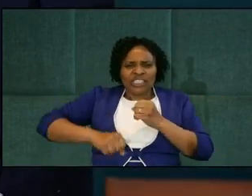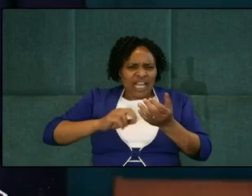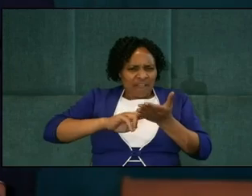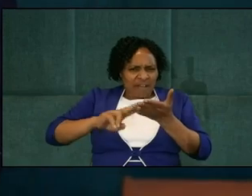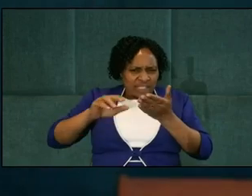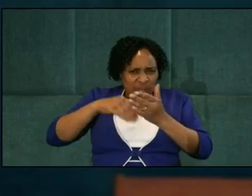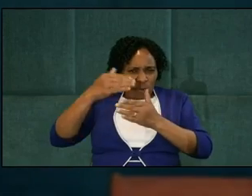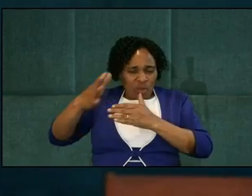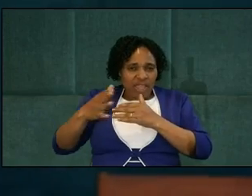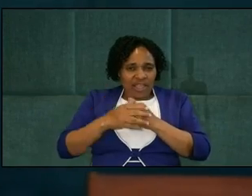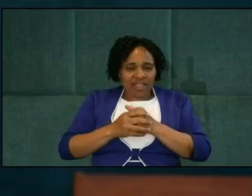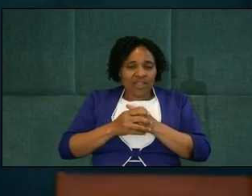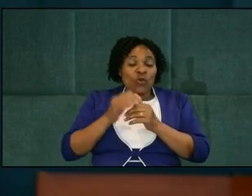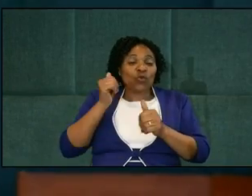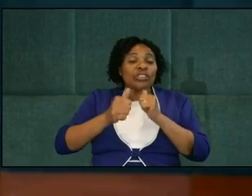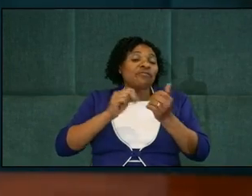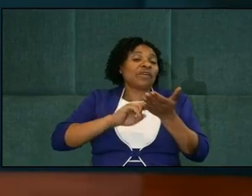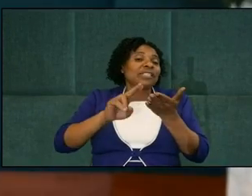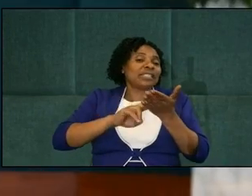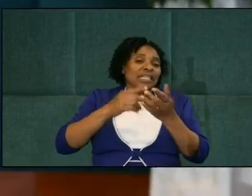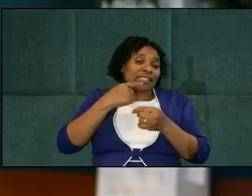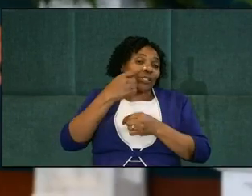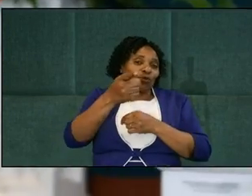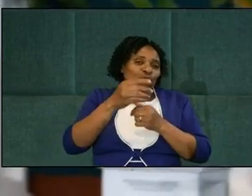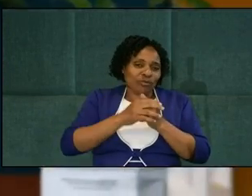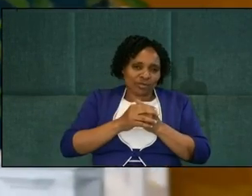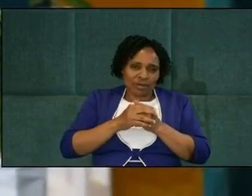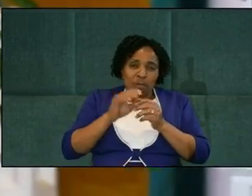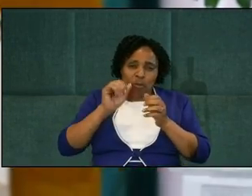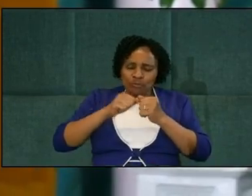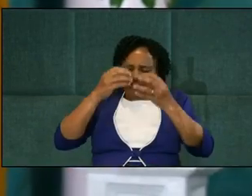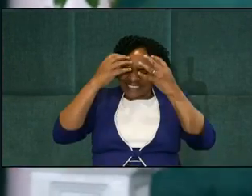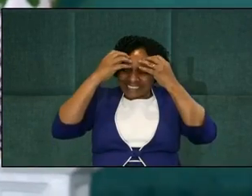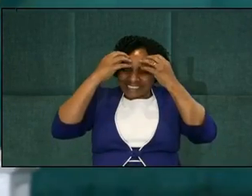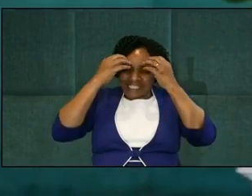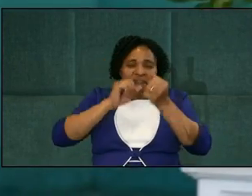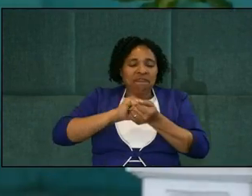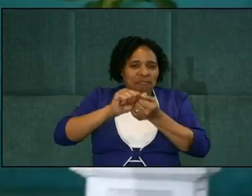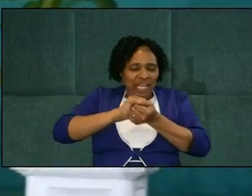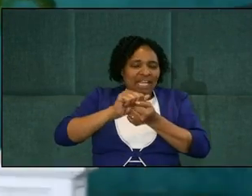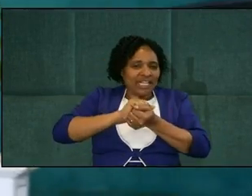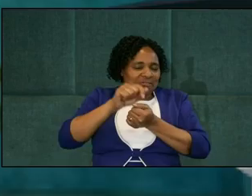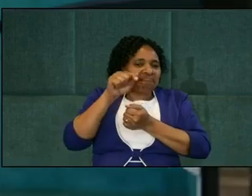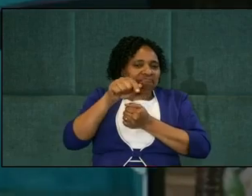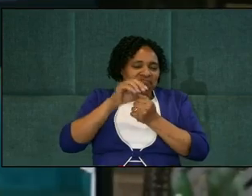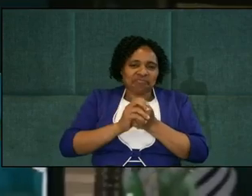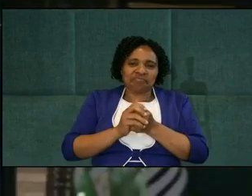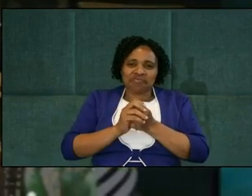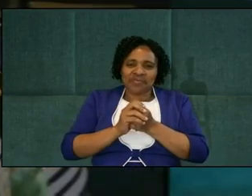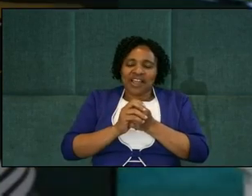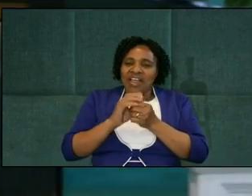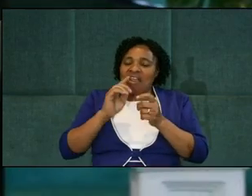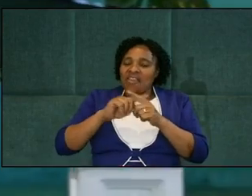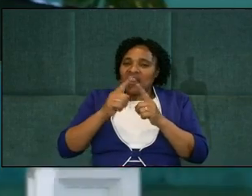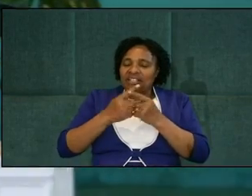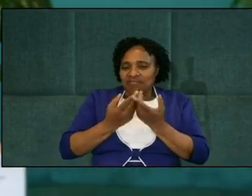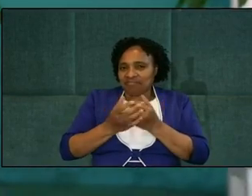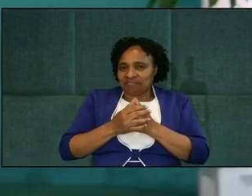verse away. We'll tell you which verse it is. It will blow your mind on Friday. And then I think this Sabbath morning,